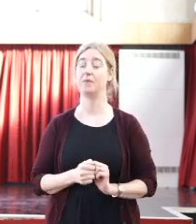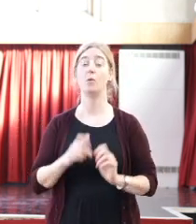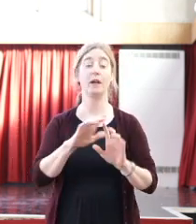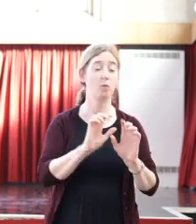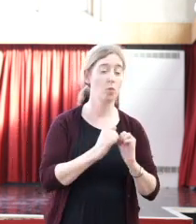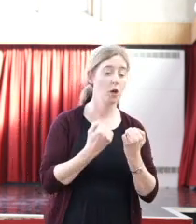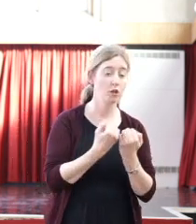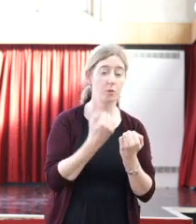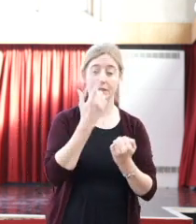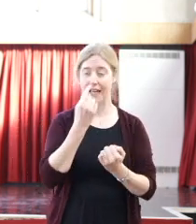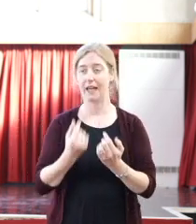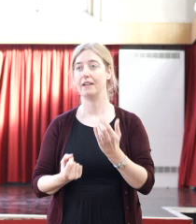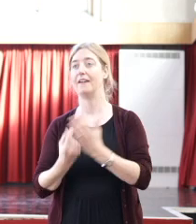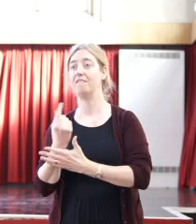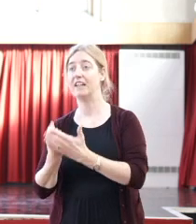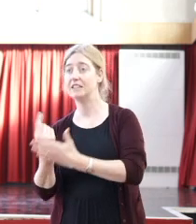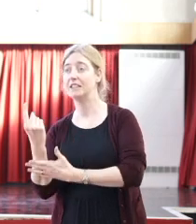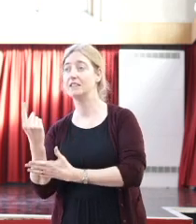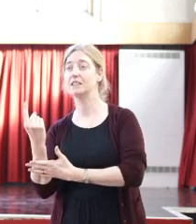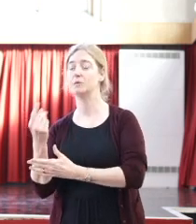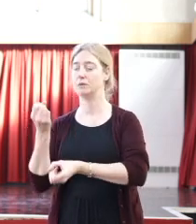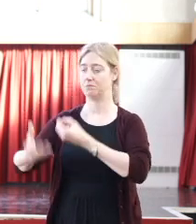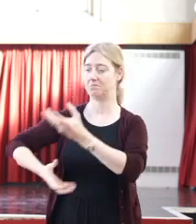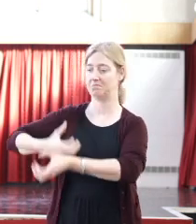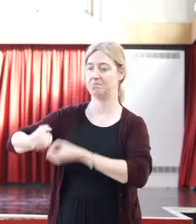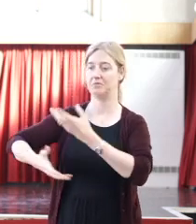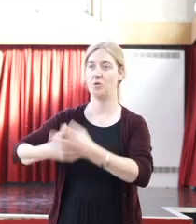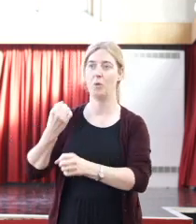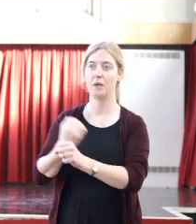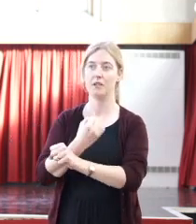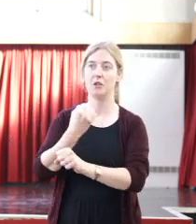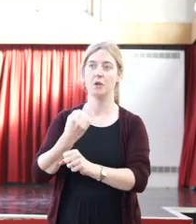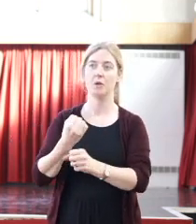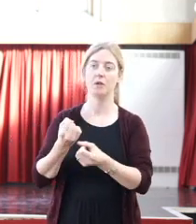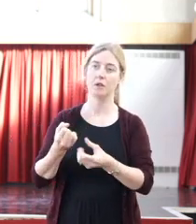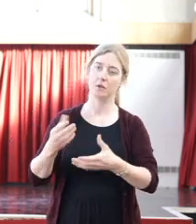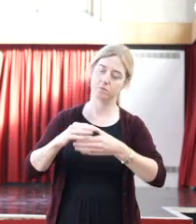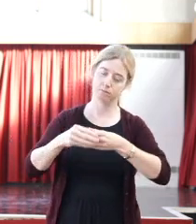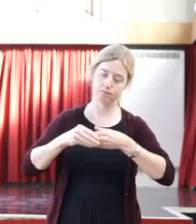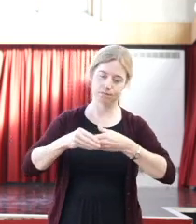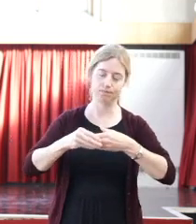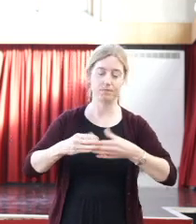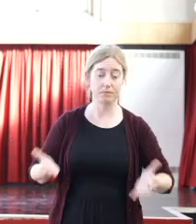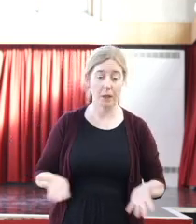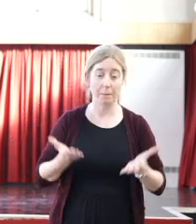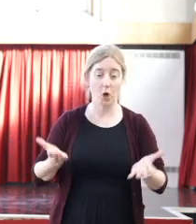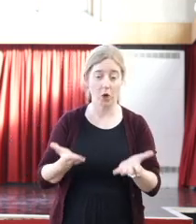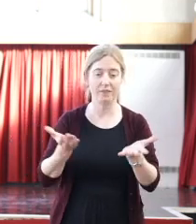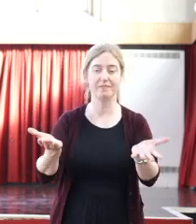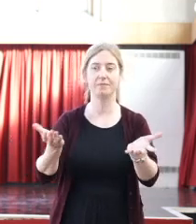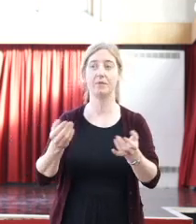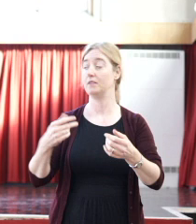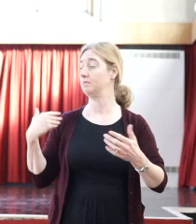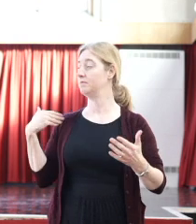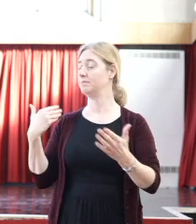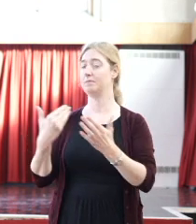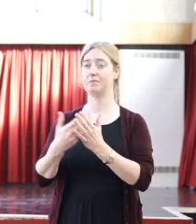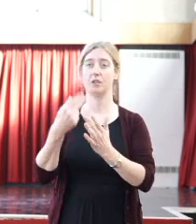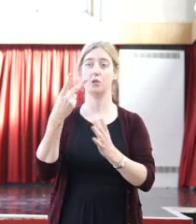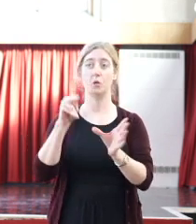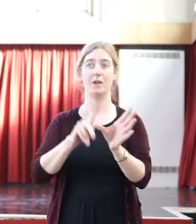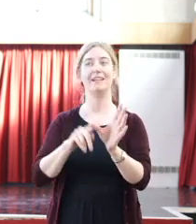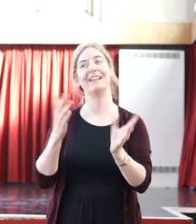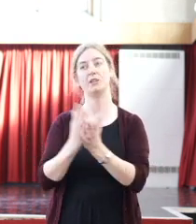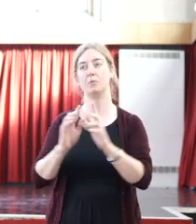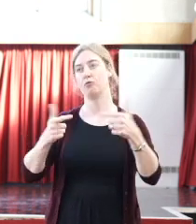workshops and in events, we speak about our practice, we take our young people. During the last 2 years, this has been largely